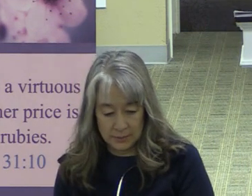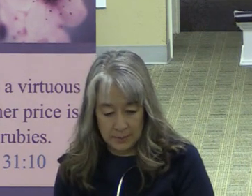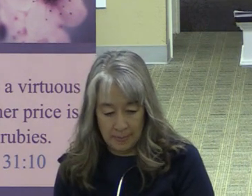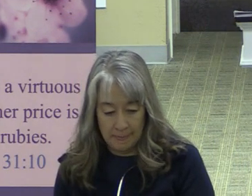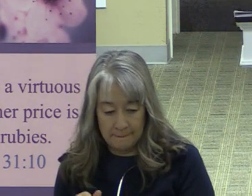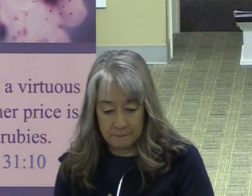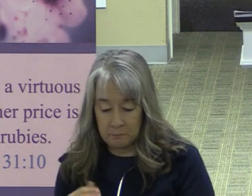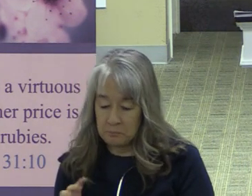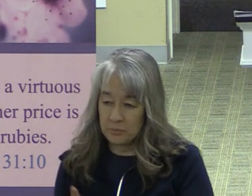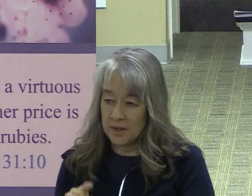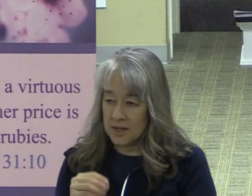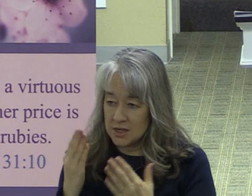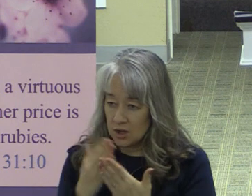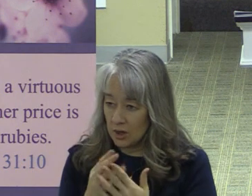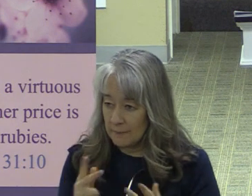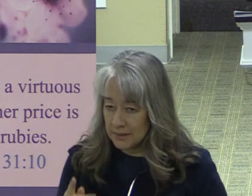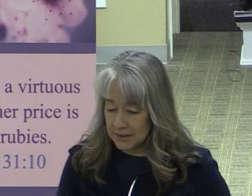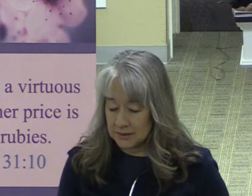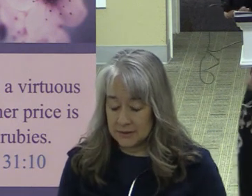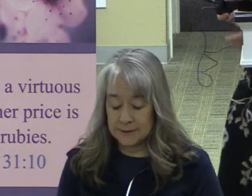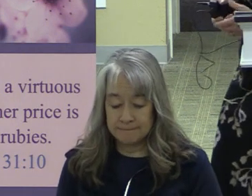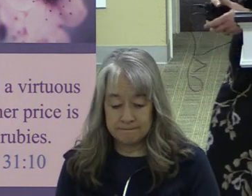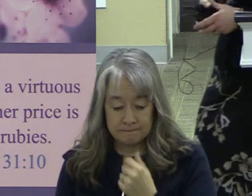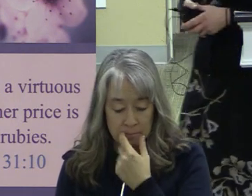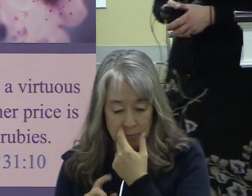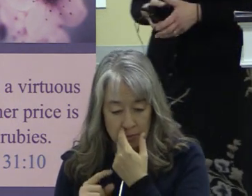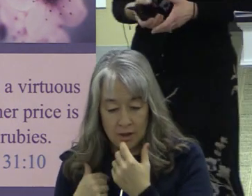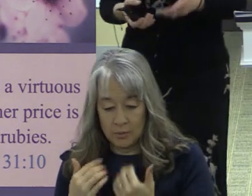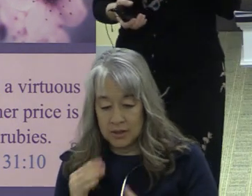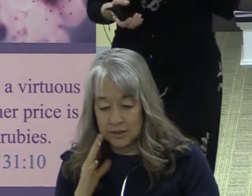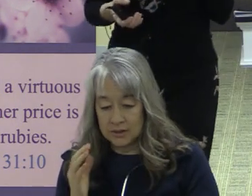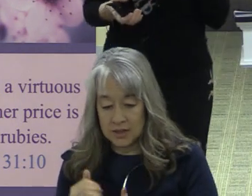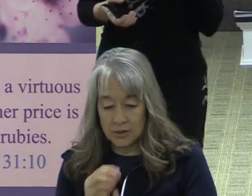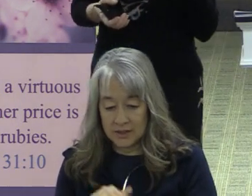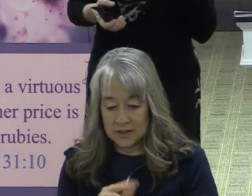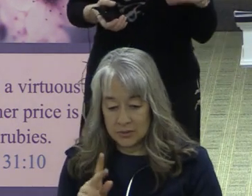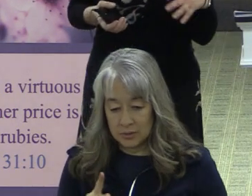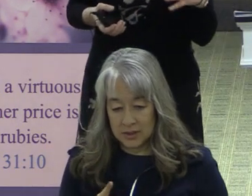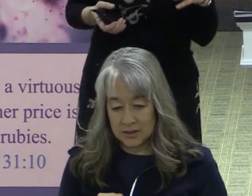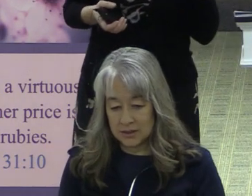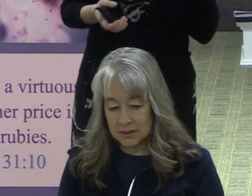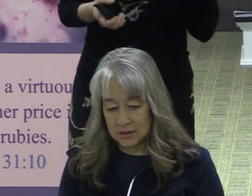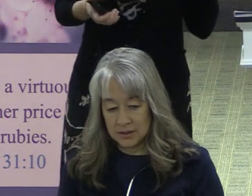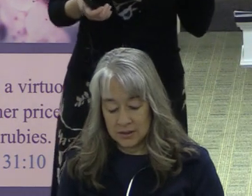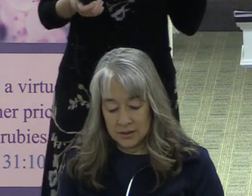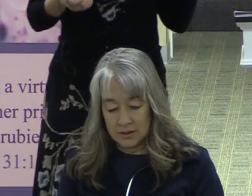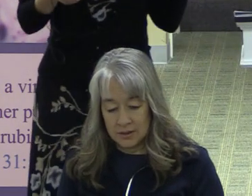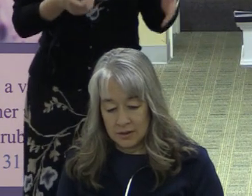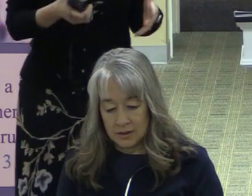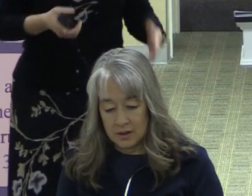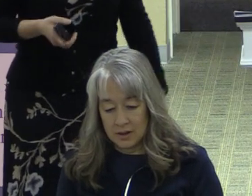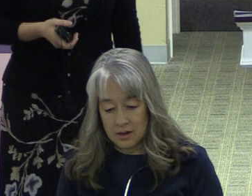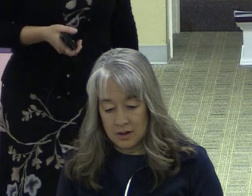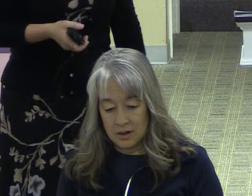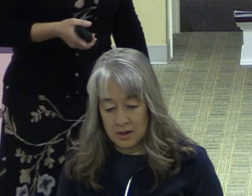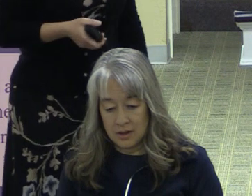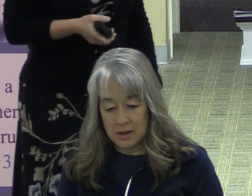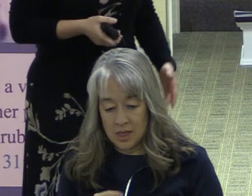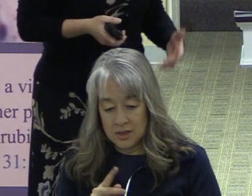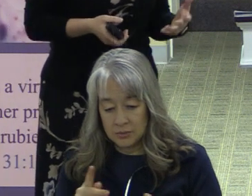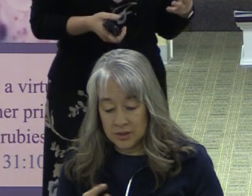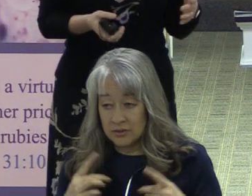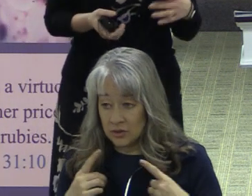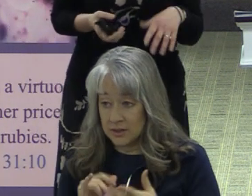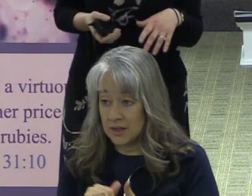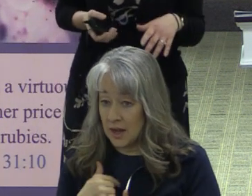that they're kind of like in dark places, and so I kind of want to take you in this place, this place of dragons that I've